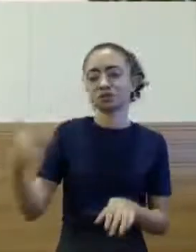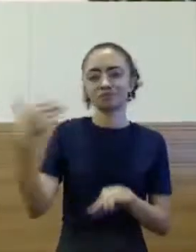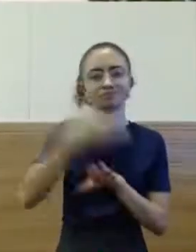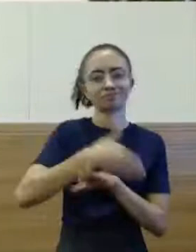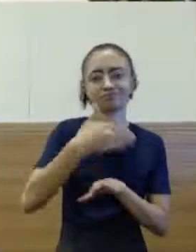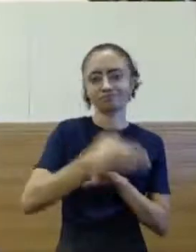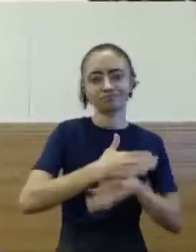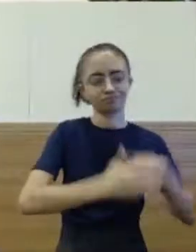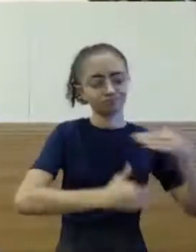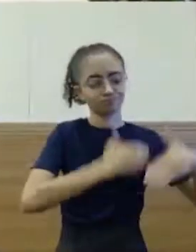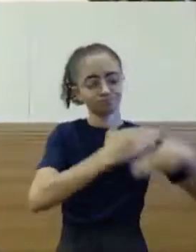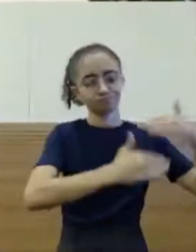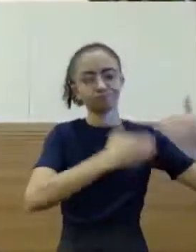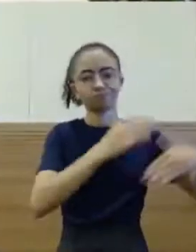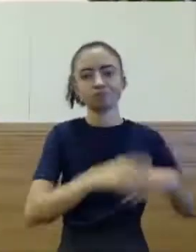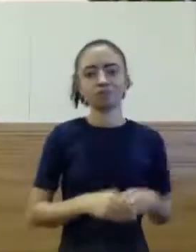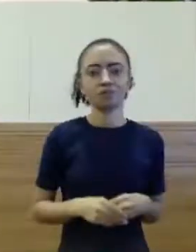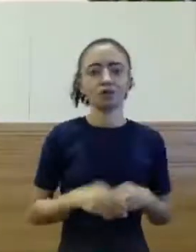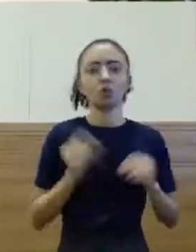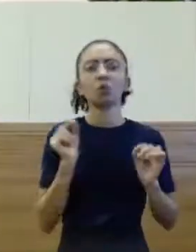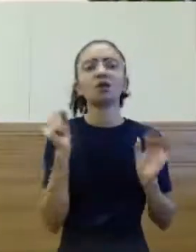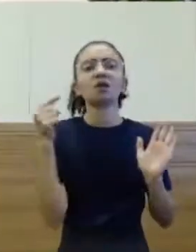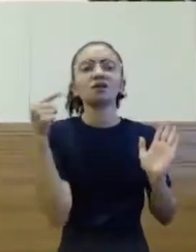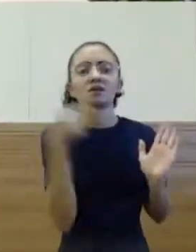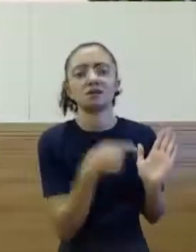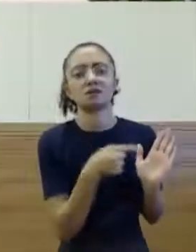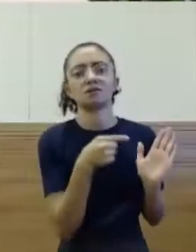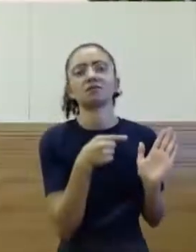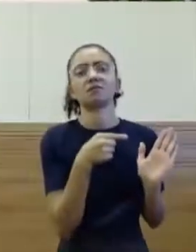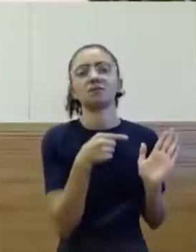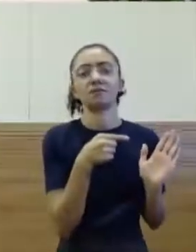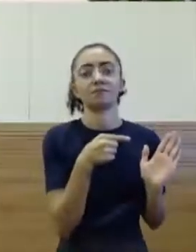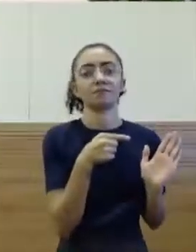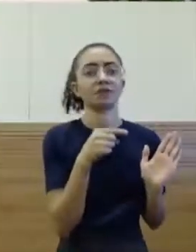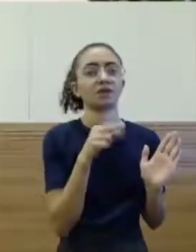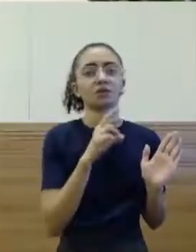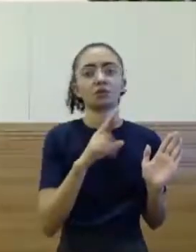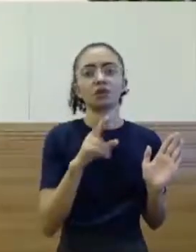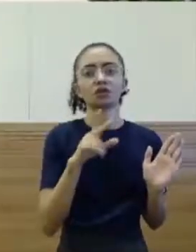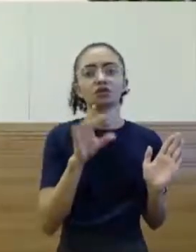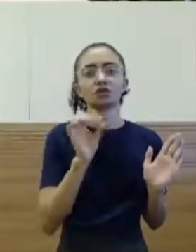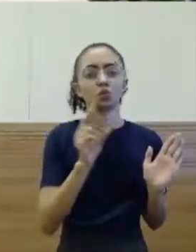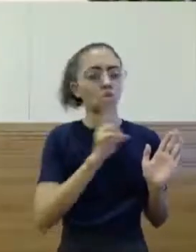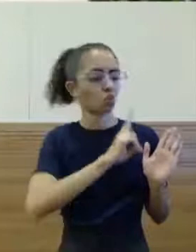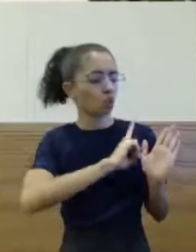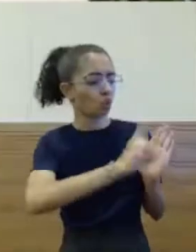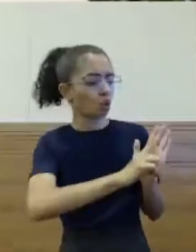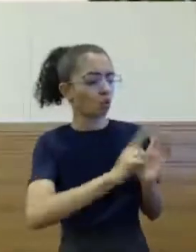don't have a previous experience on what does a guide implicates.